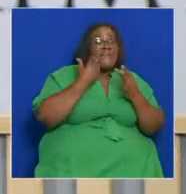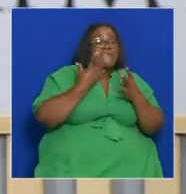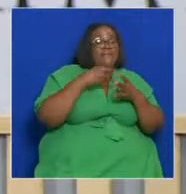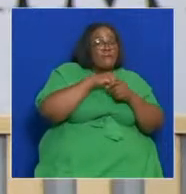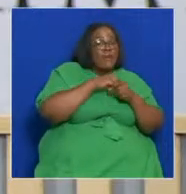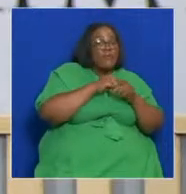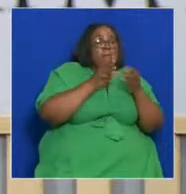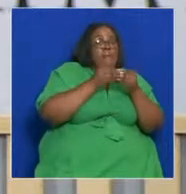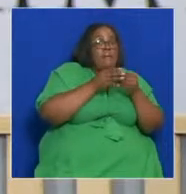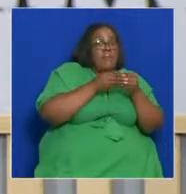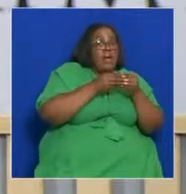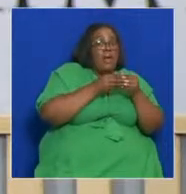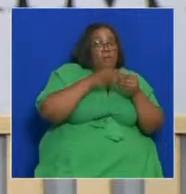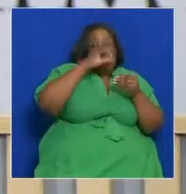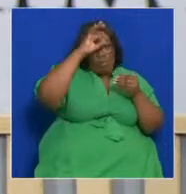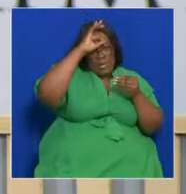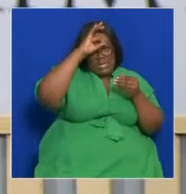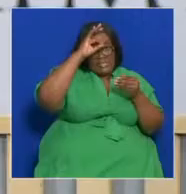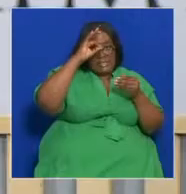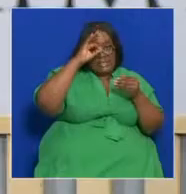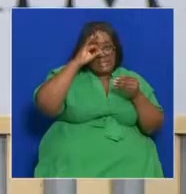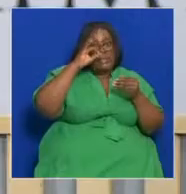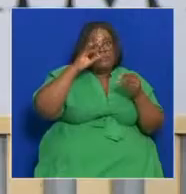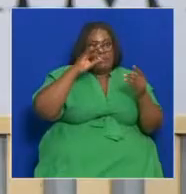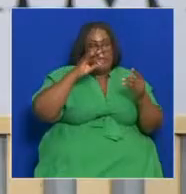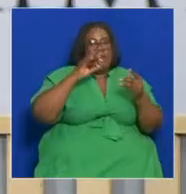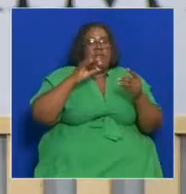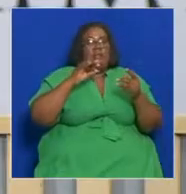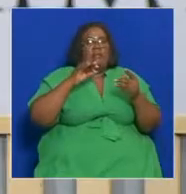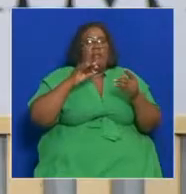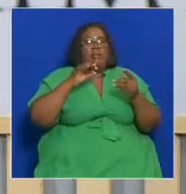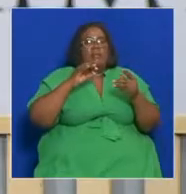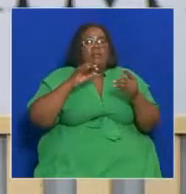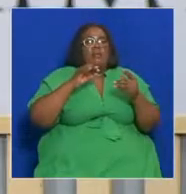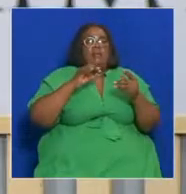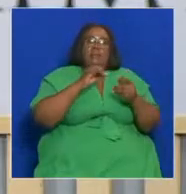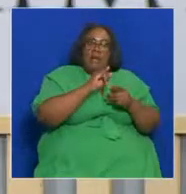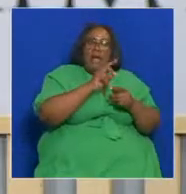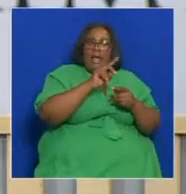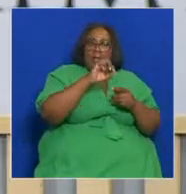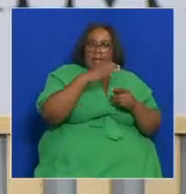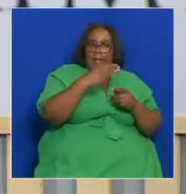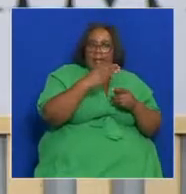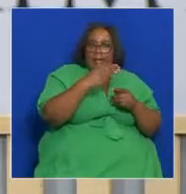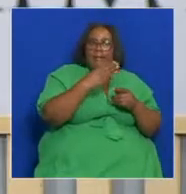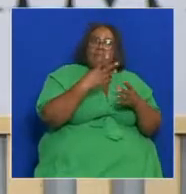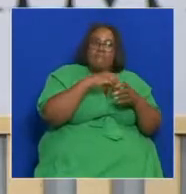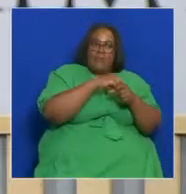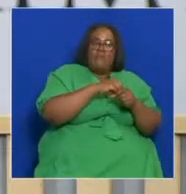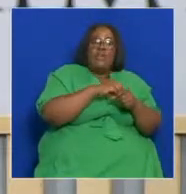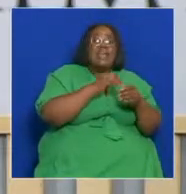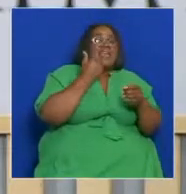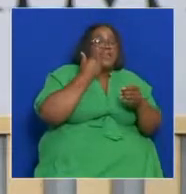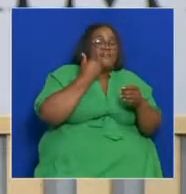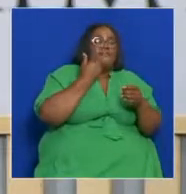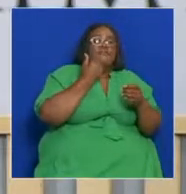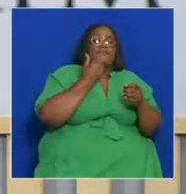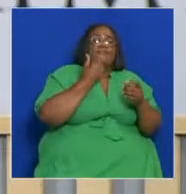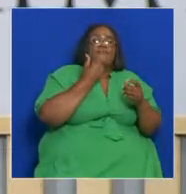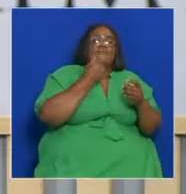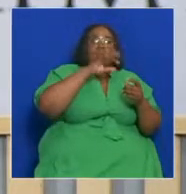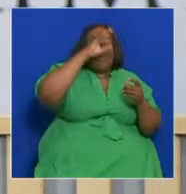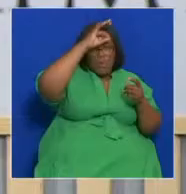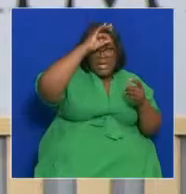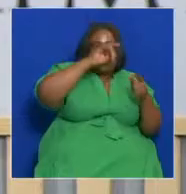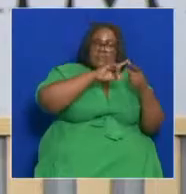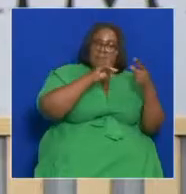threshold, then it engages the IDEC mandate. However, if it does not, that's where then you have